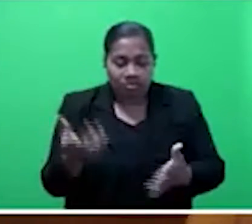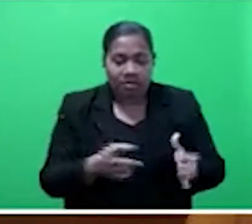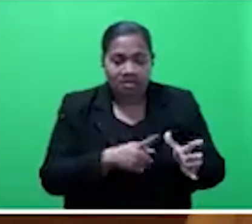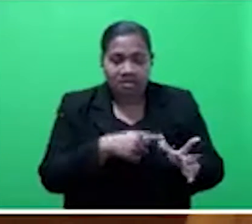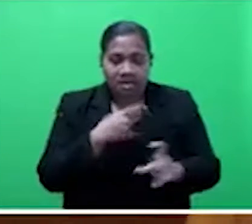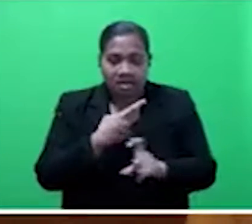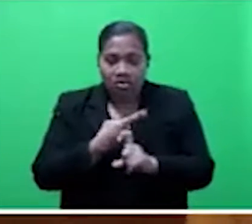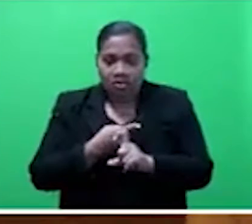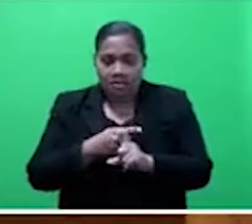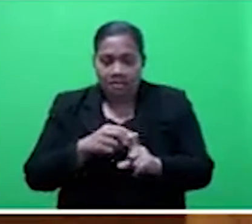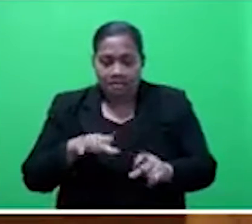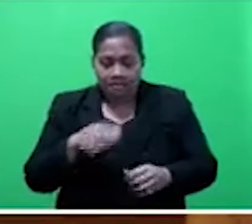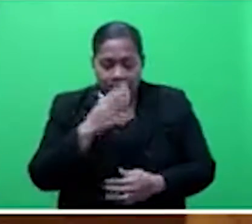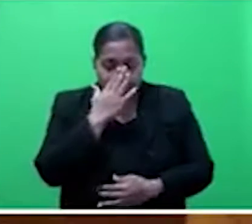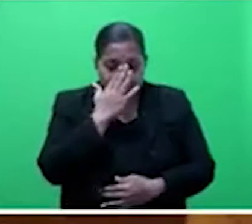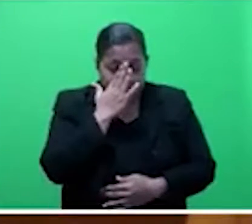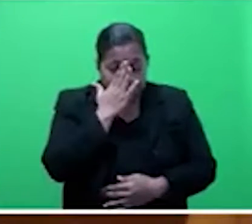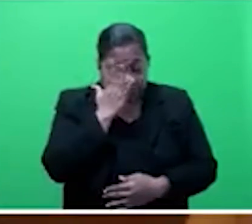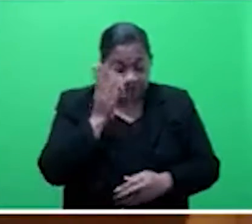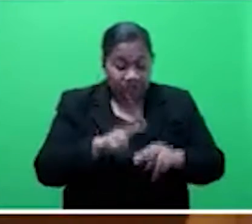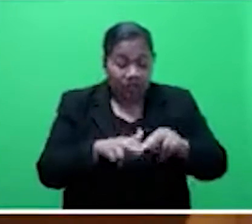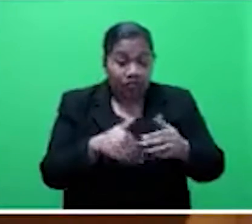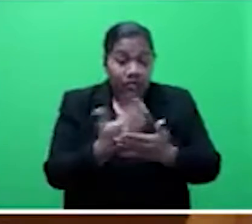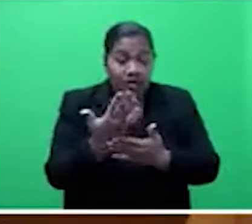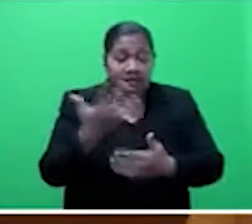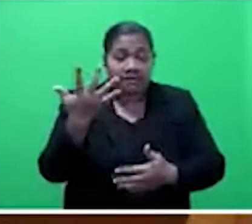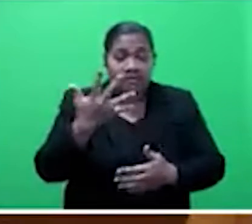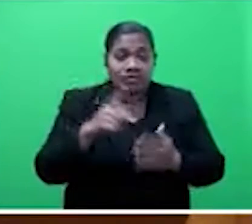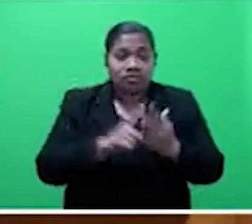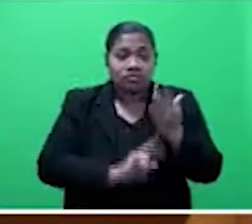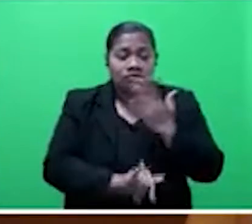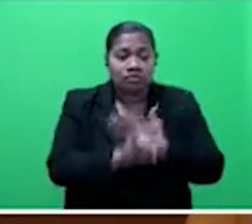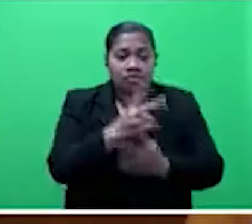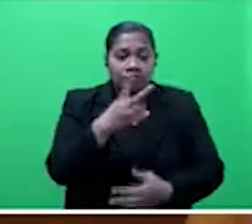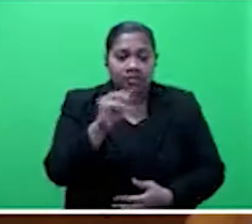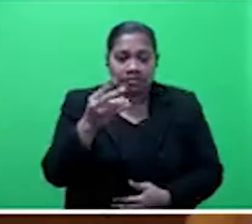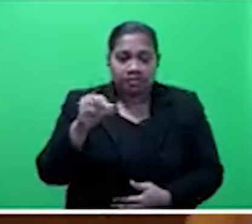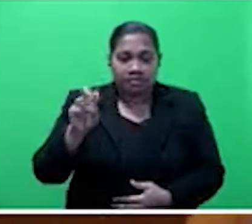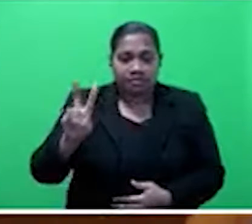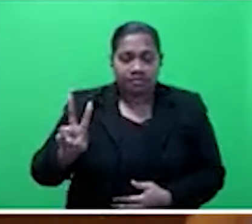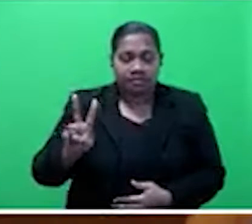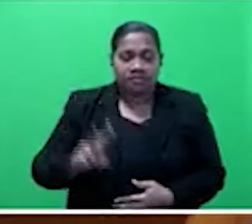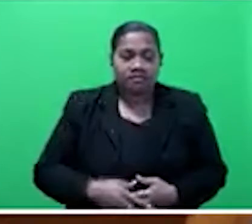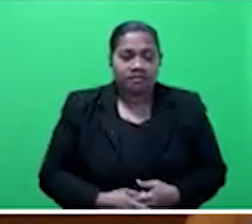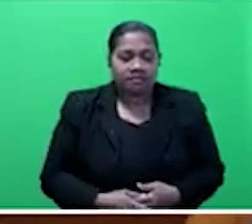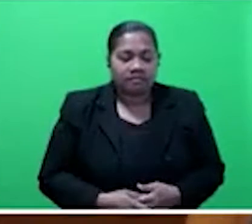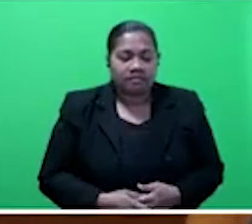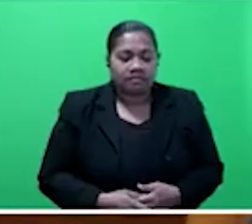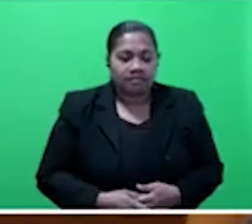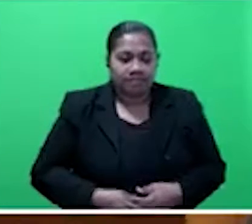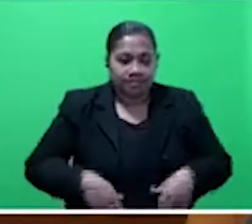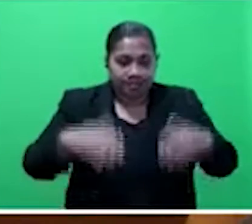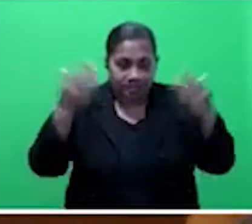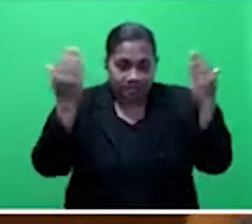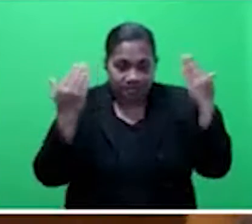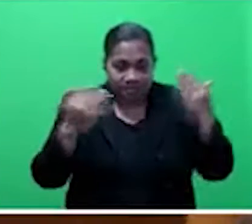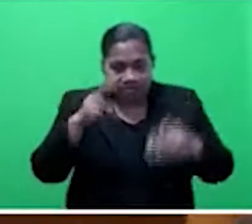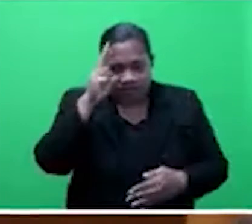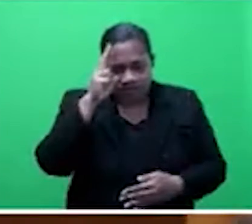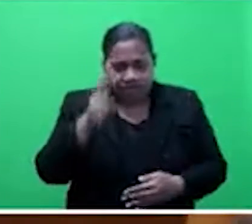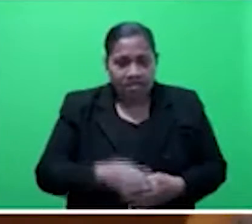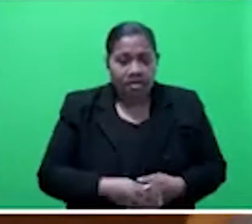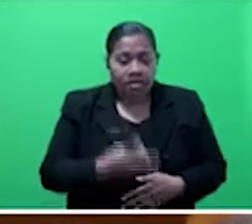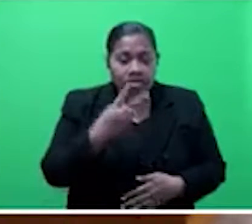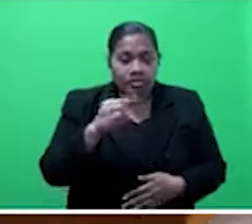Qayyum, on Friday, the 15th of July, 2022. Mr. Speaker, sir, the